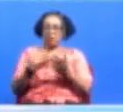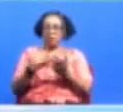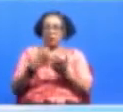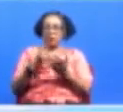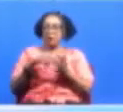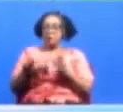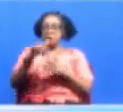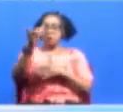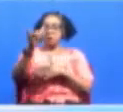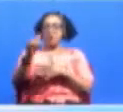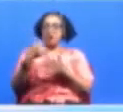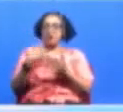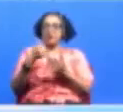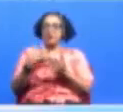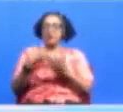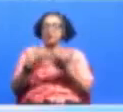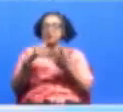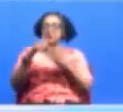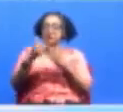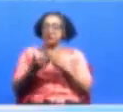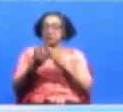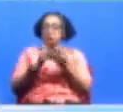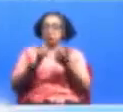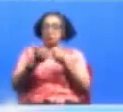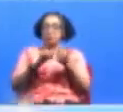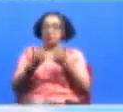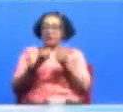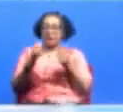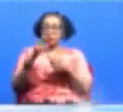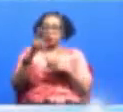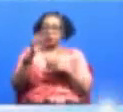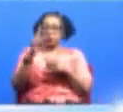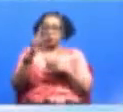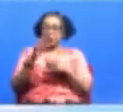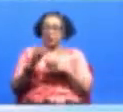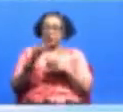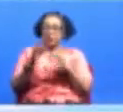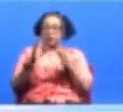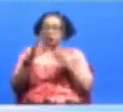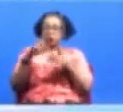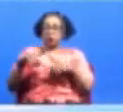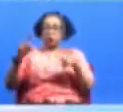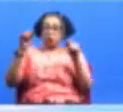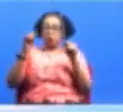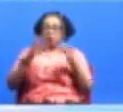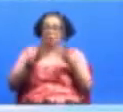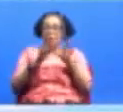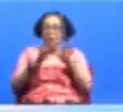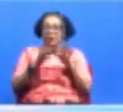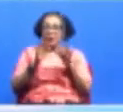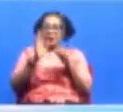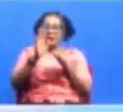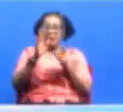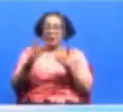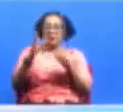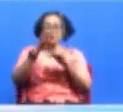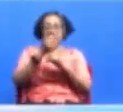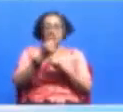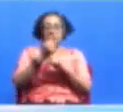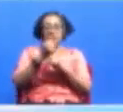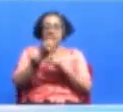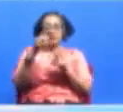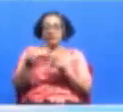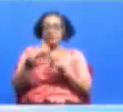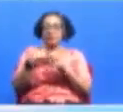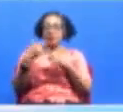even secured a ticket to compete at the delayed 2020 Tokyo Olympics. But one of her biggest achievements is playing a role